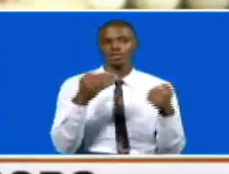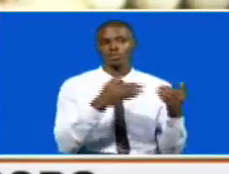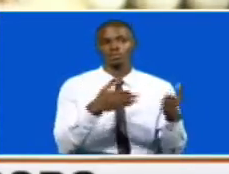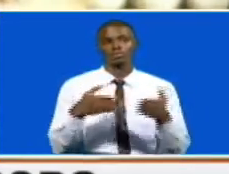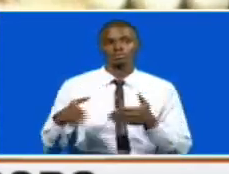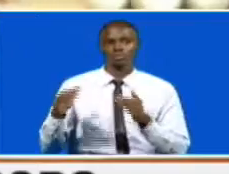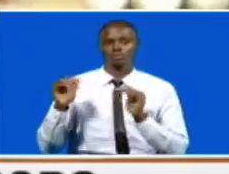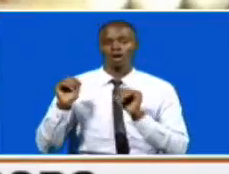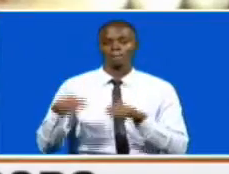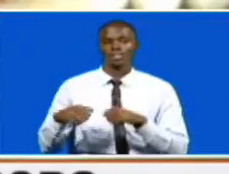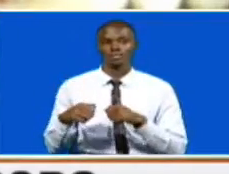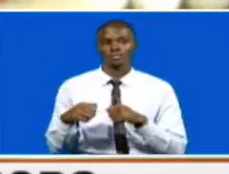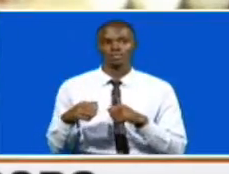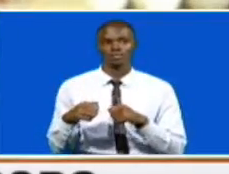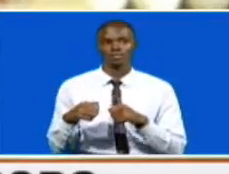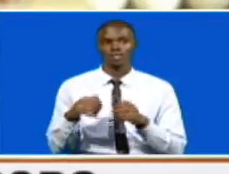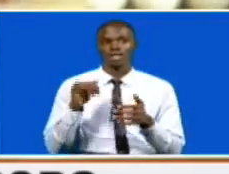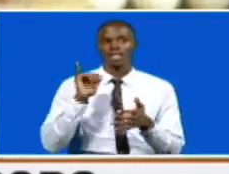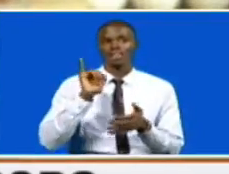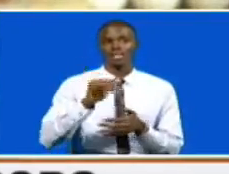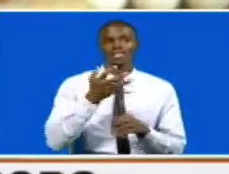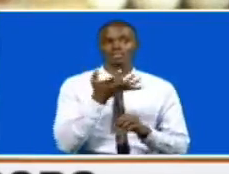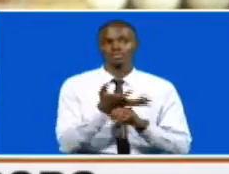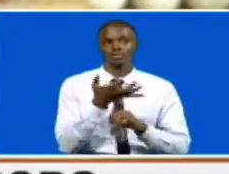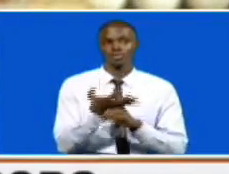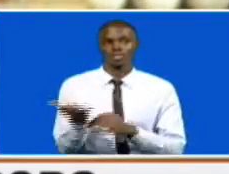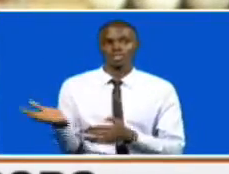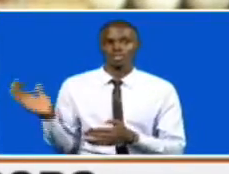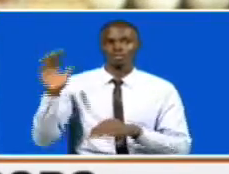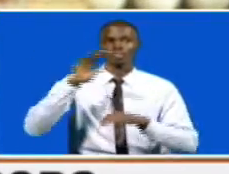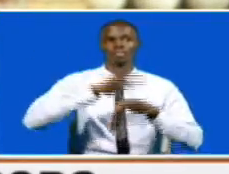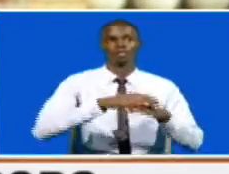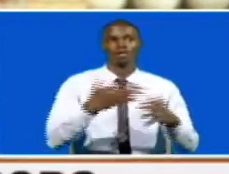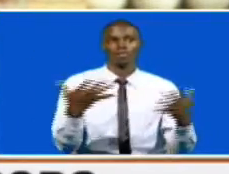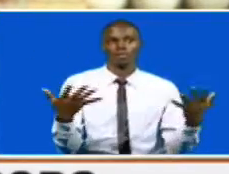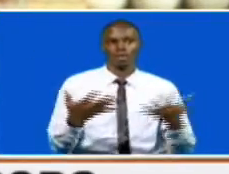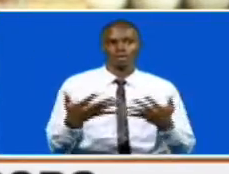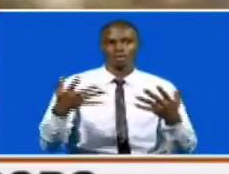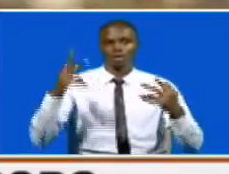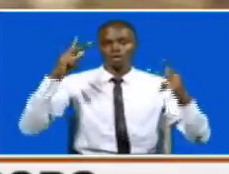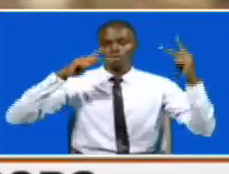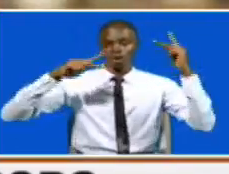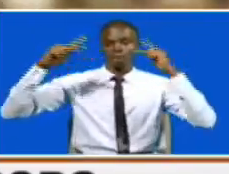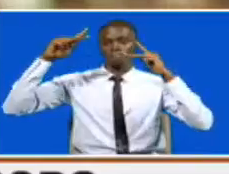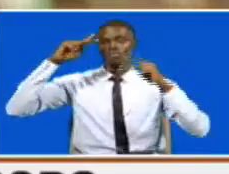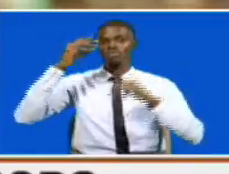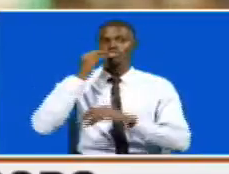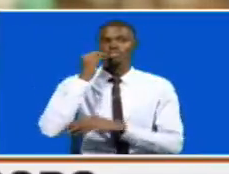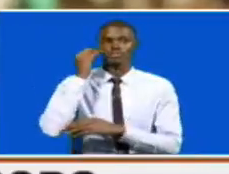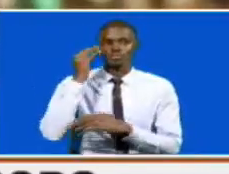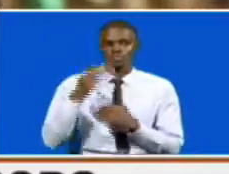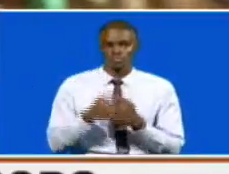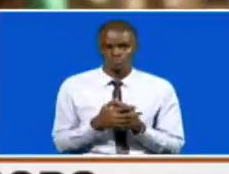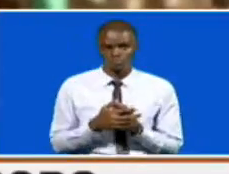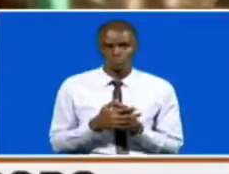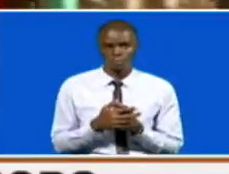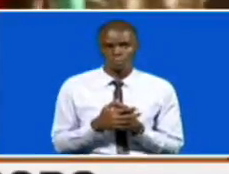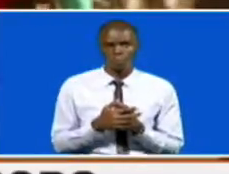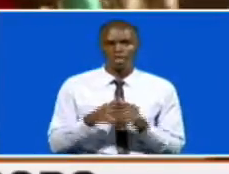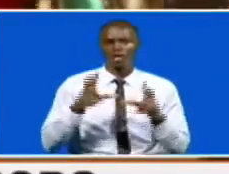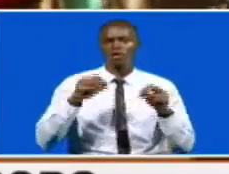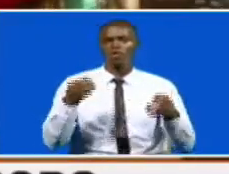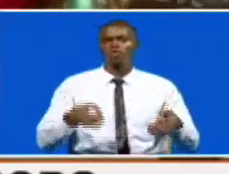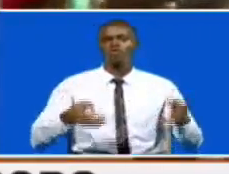probability that that stone will land on top of a professor's home. Whereas there's no